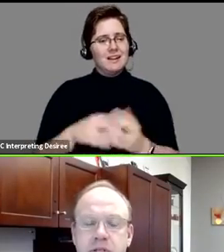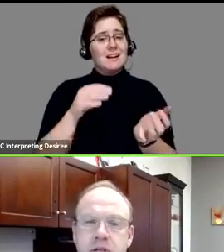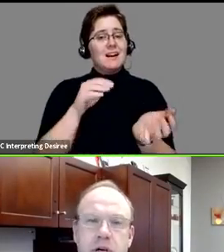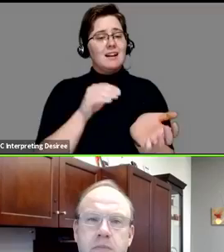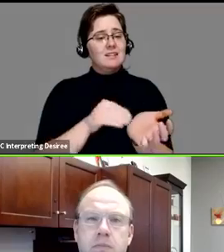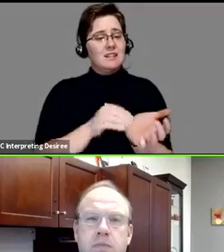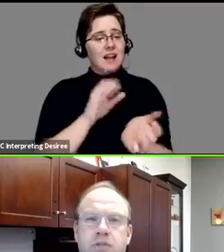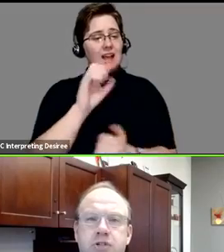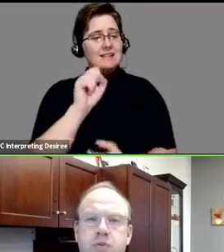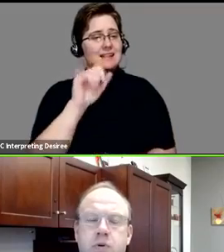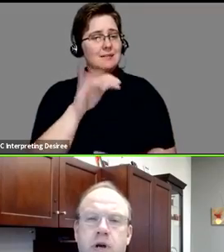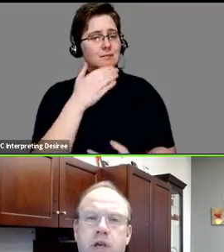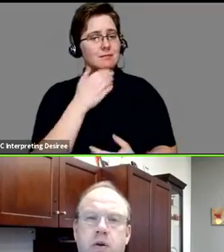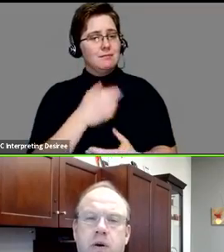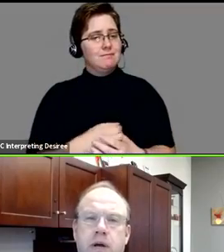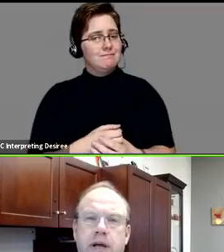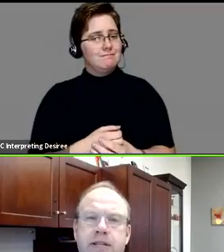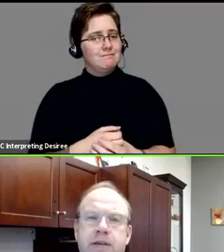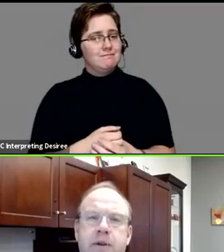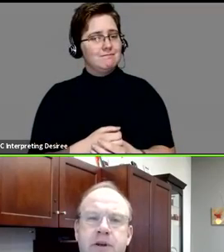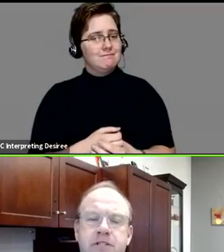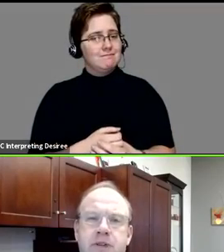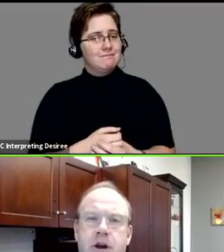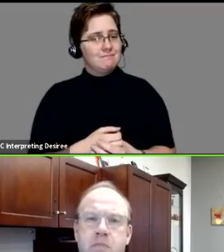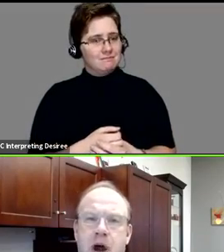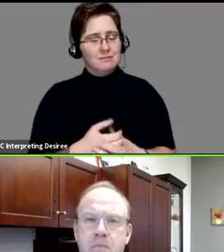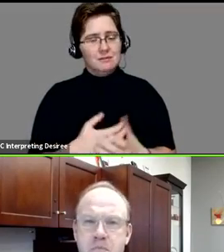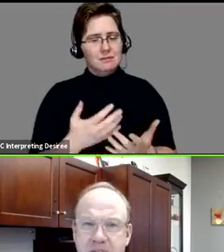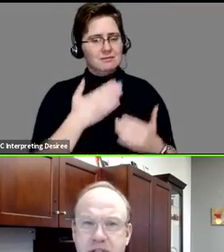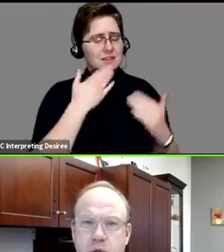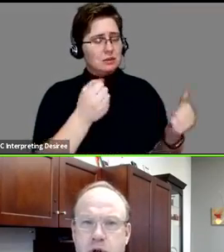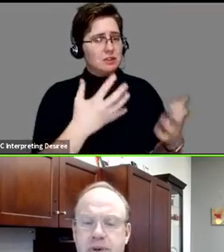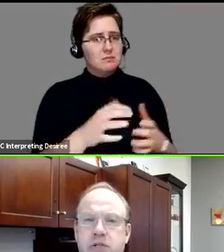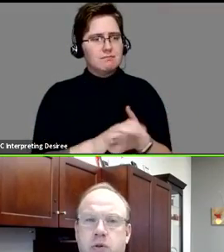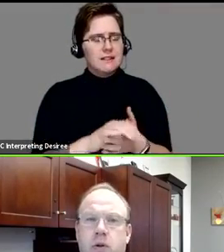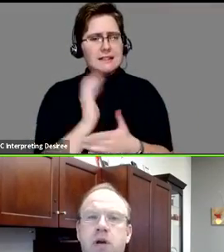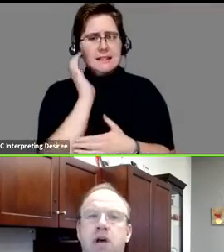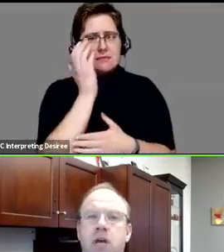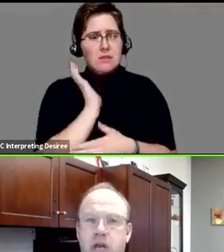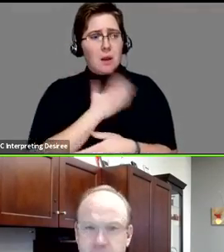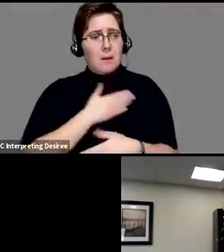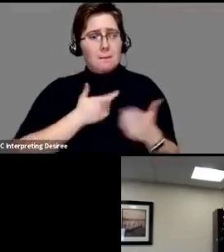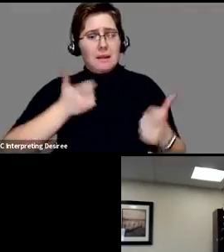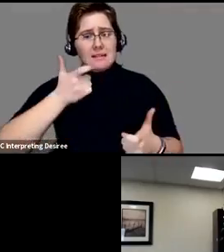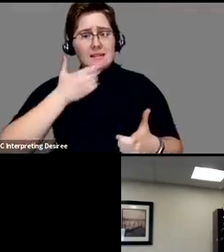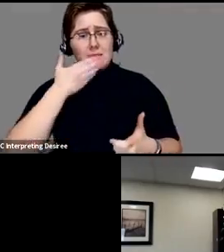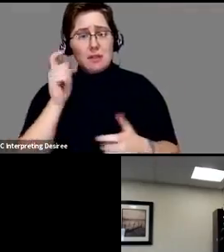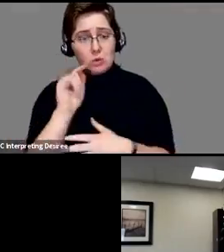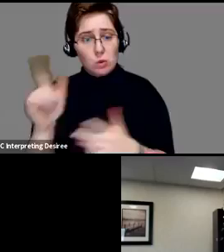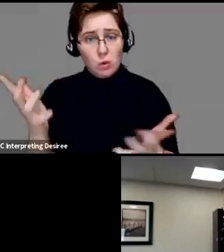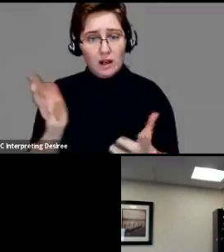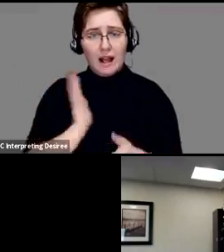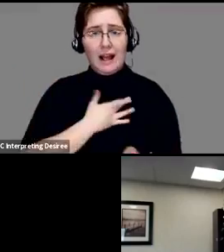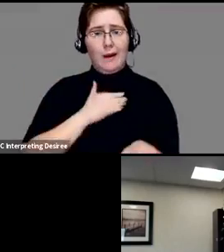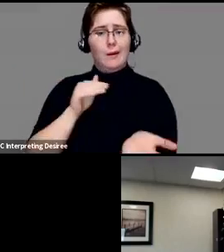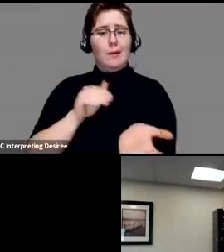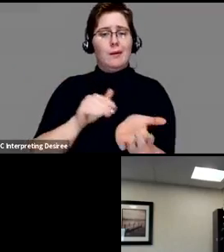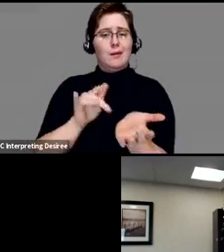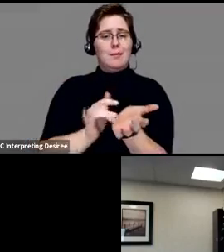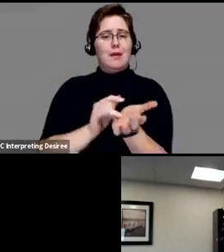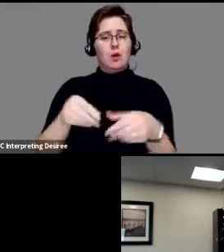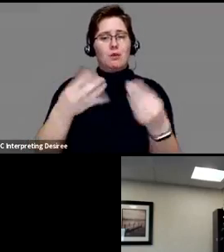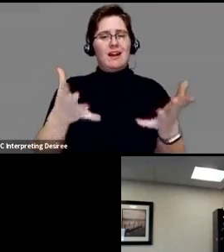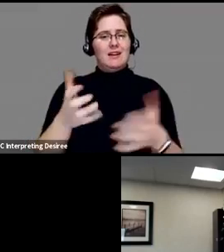Excellent points. Just real quick, it appears to me that our biggest tool, our best tool, is our medical providers. It's the